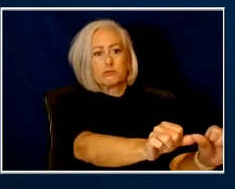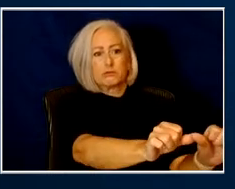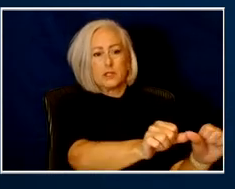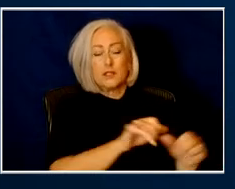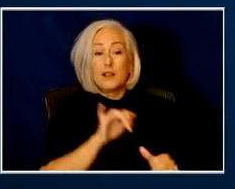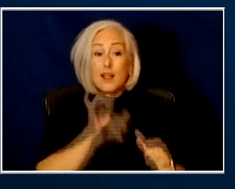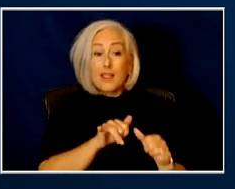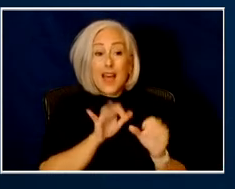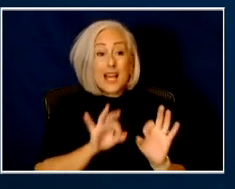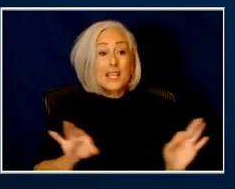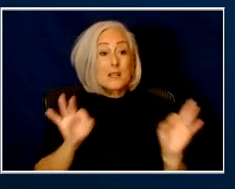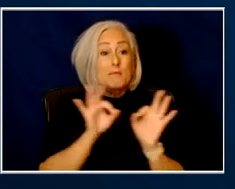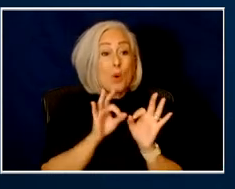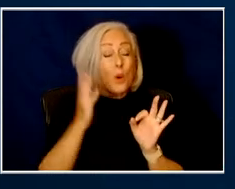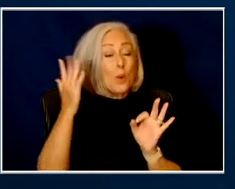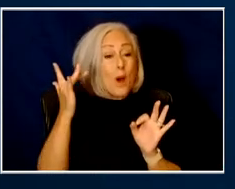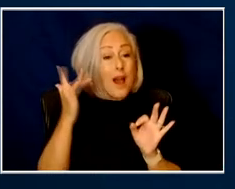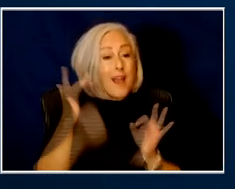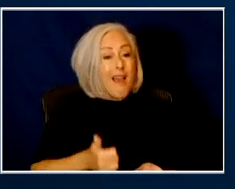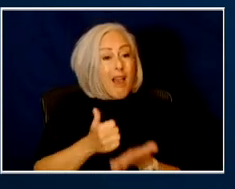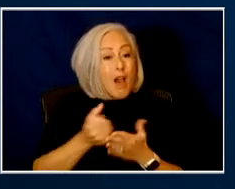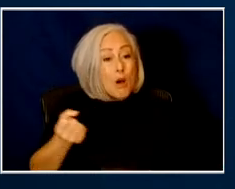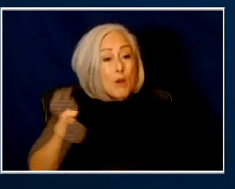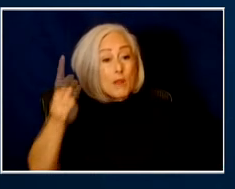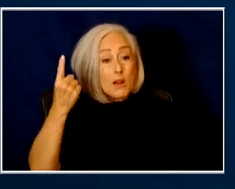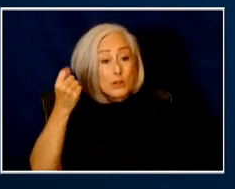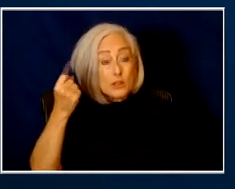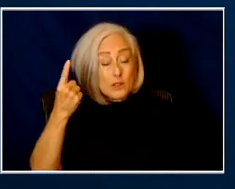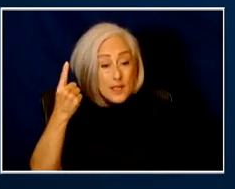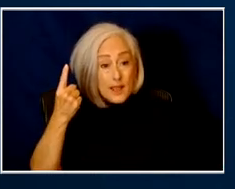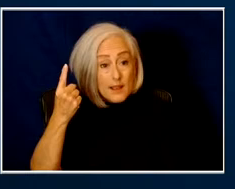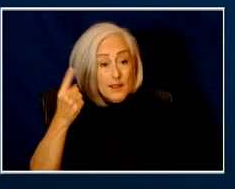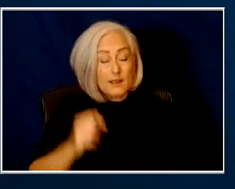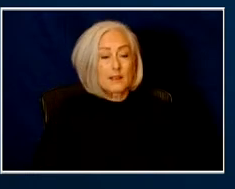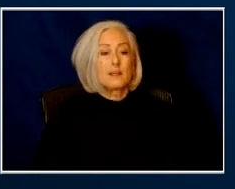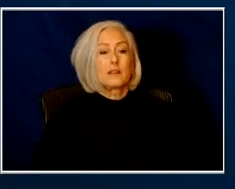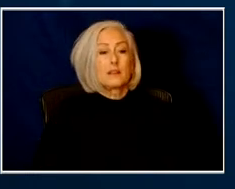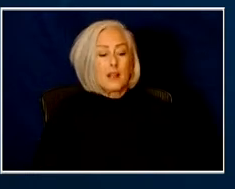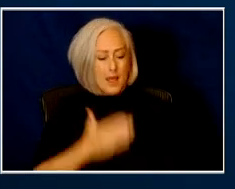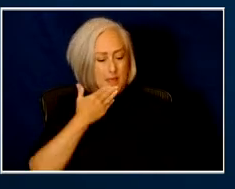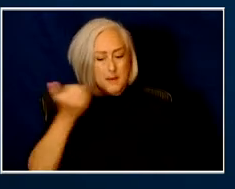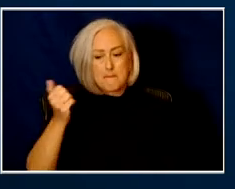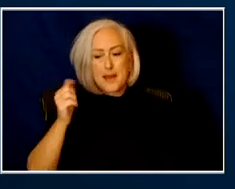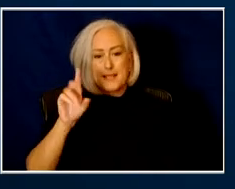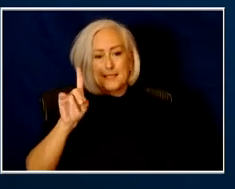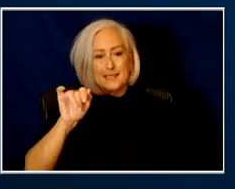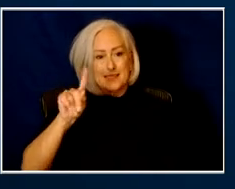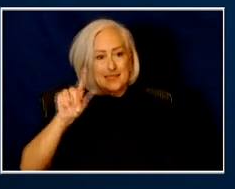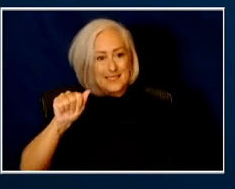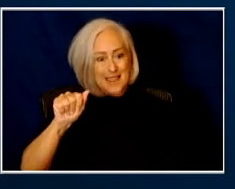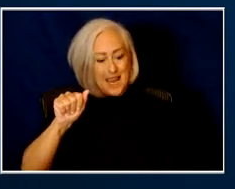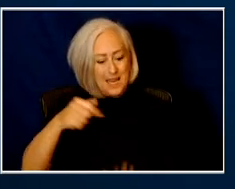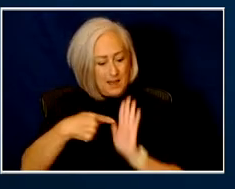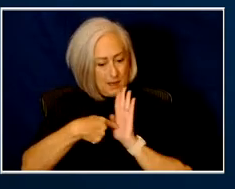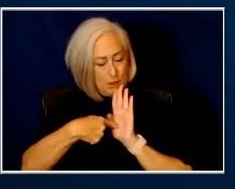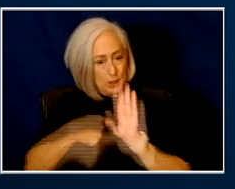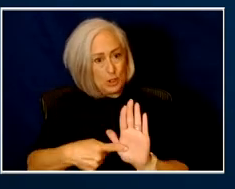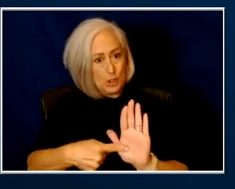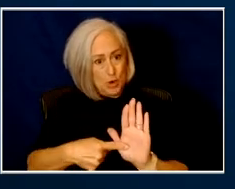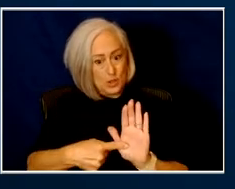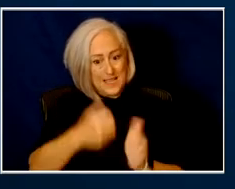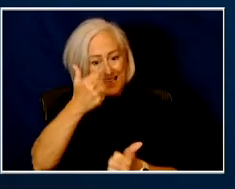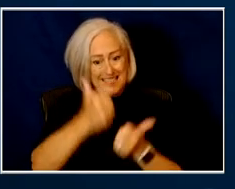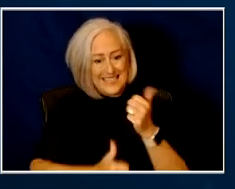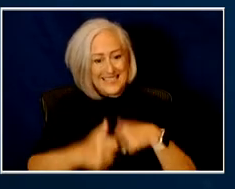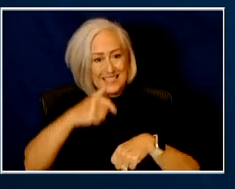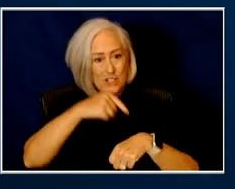important to understand because the best thing that we know the best data support the fact that in all of these spikes from these